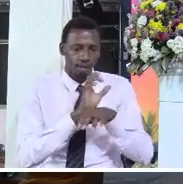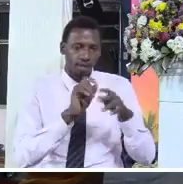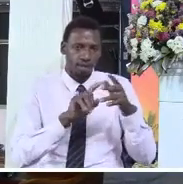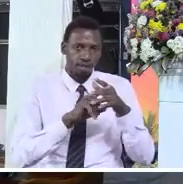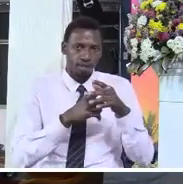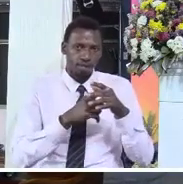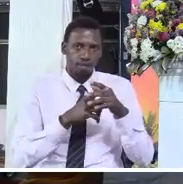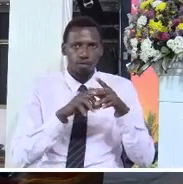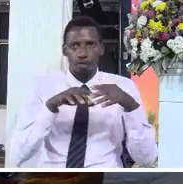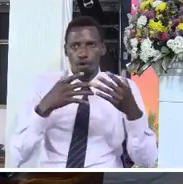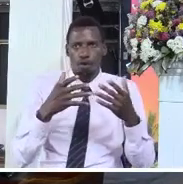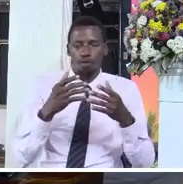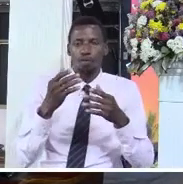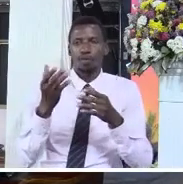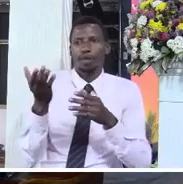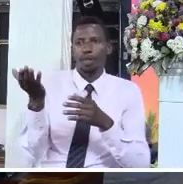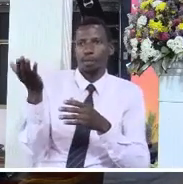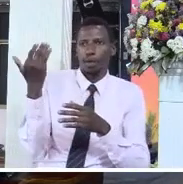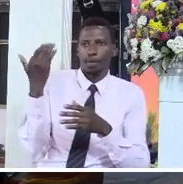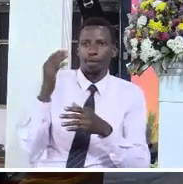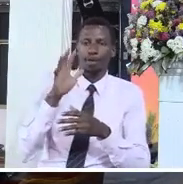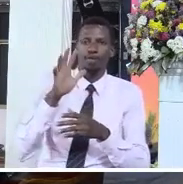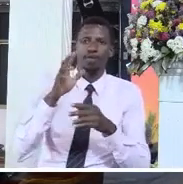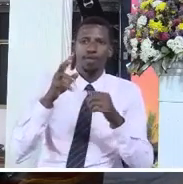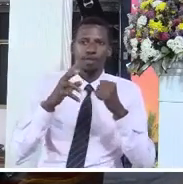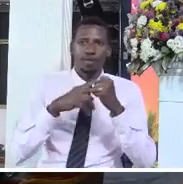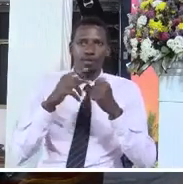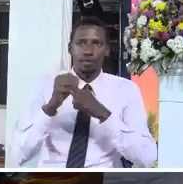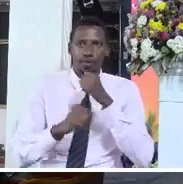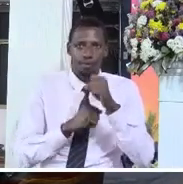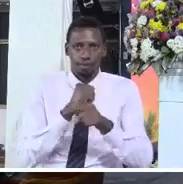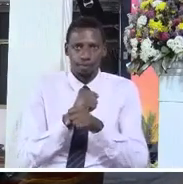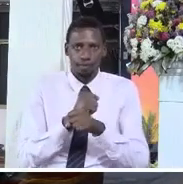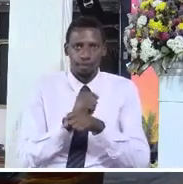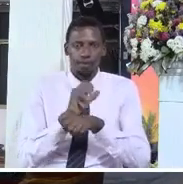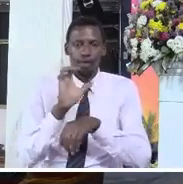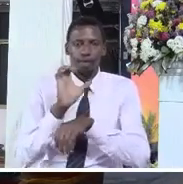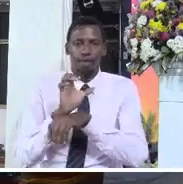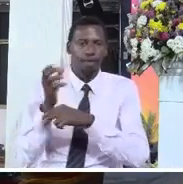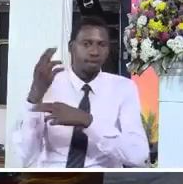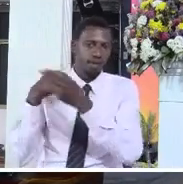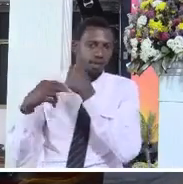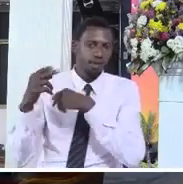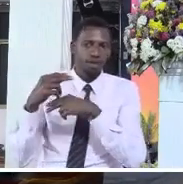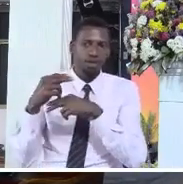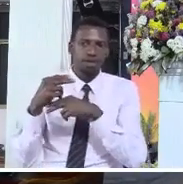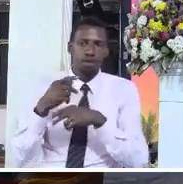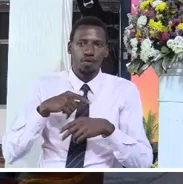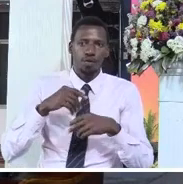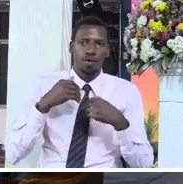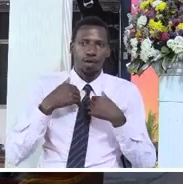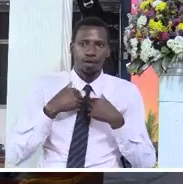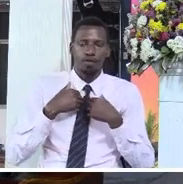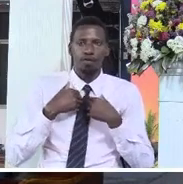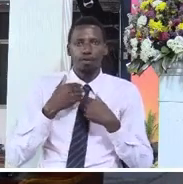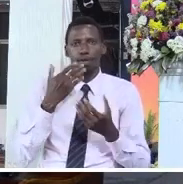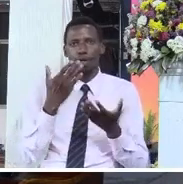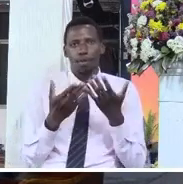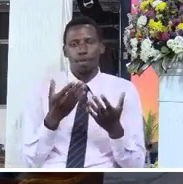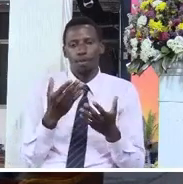rather in the last 57 years of our church history, when our records were up to date, we've had a total